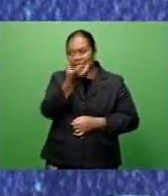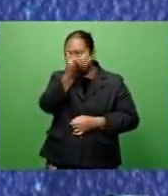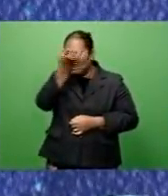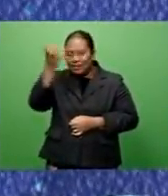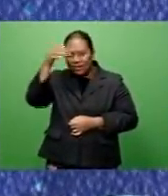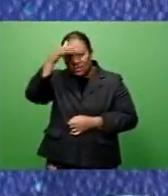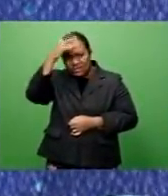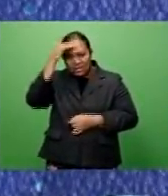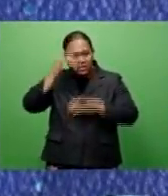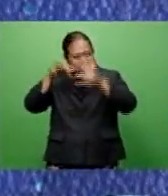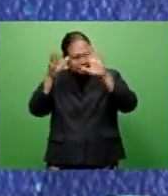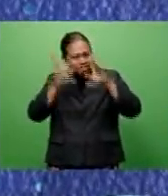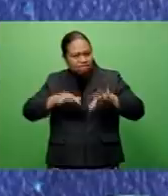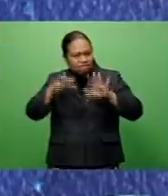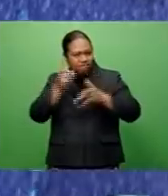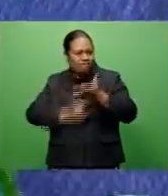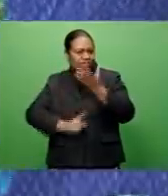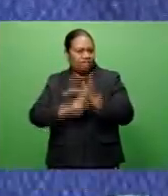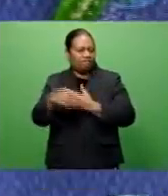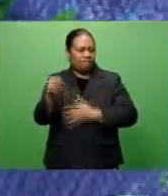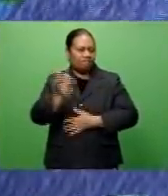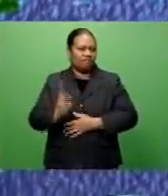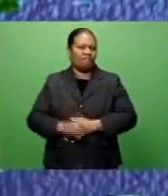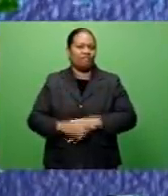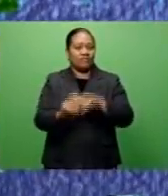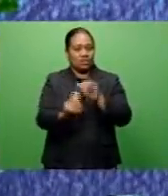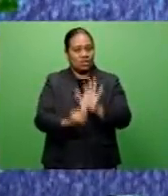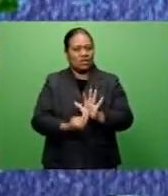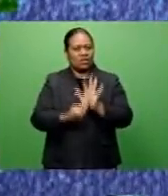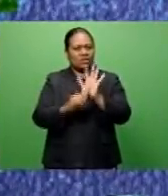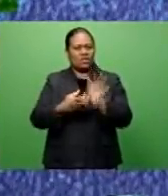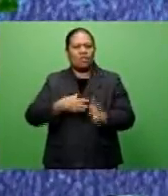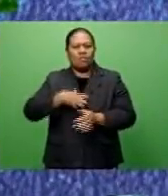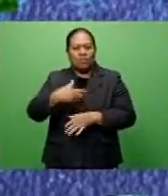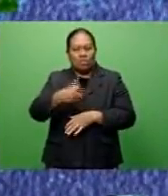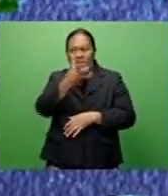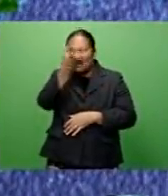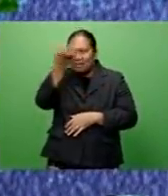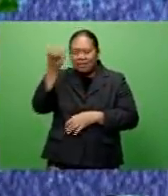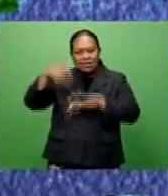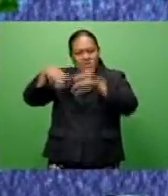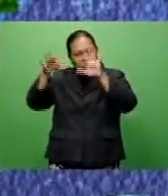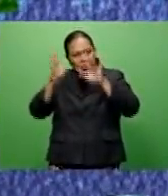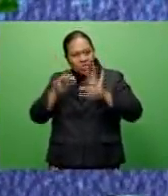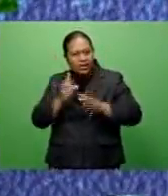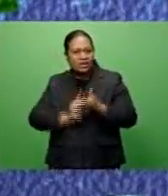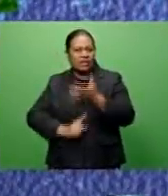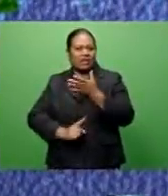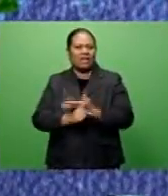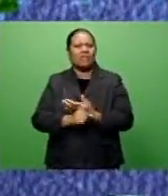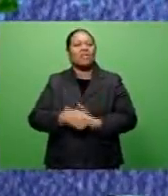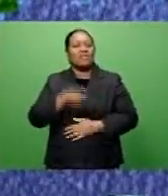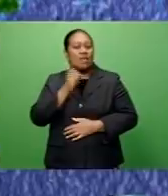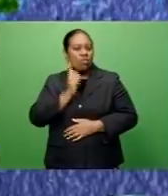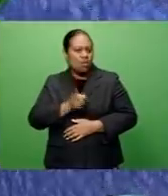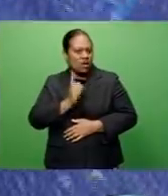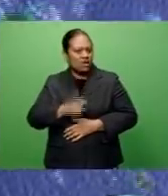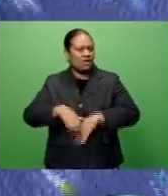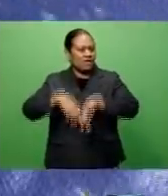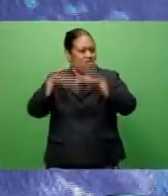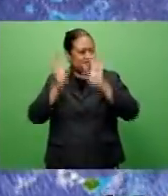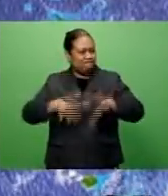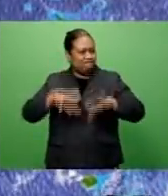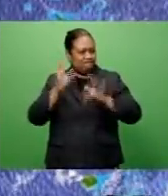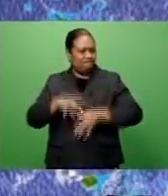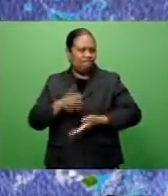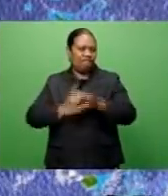showers and thunderstorms marked the day. In the north, more cloud, more rain and a warning of heavy rain.